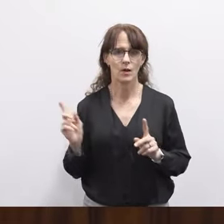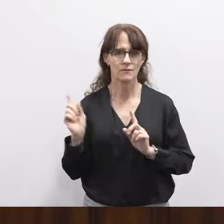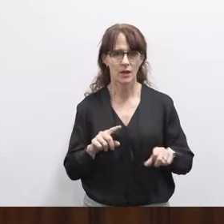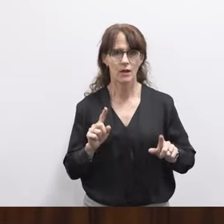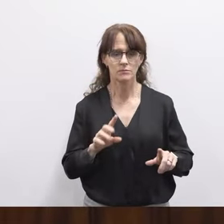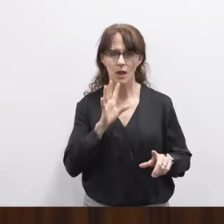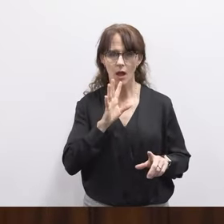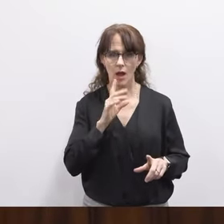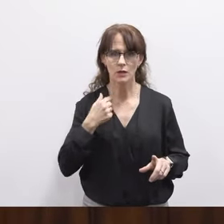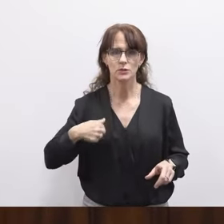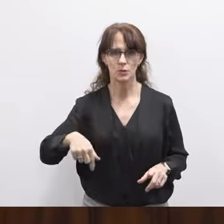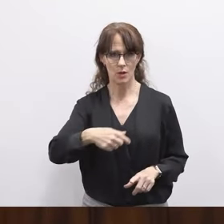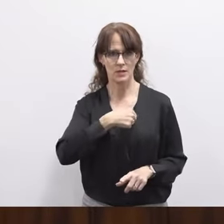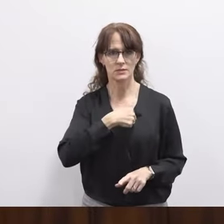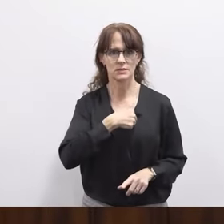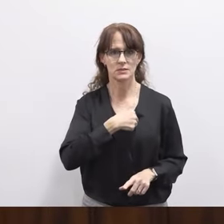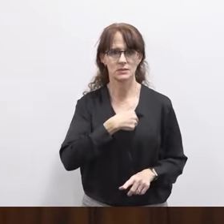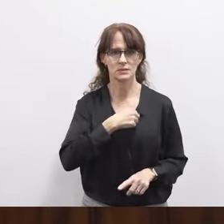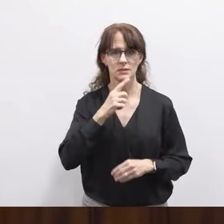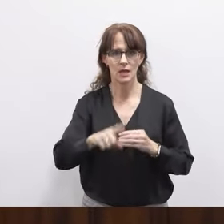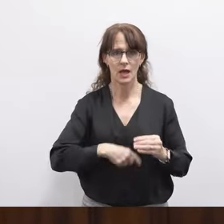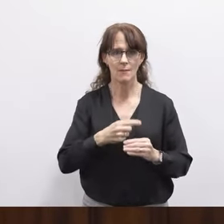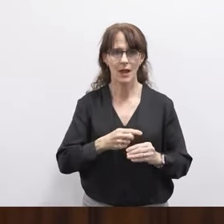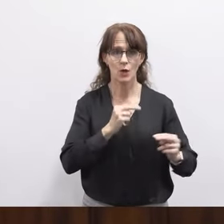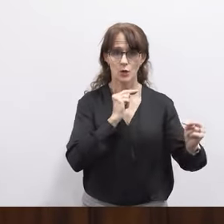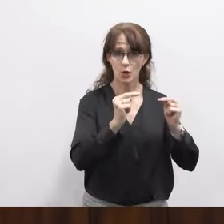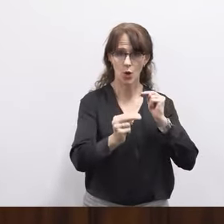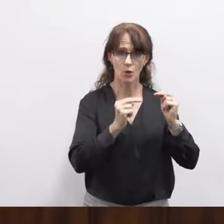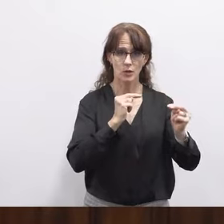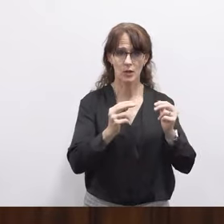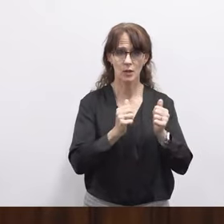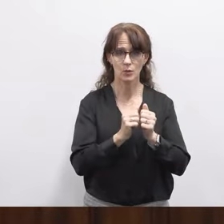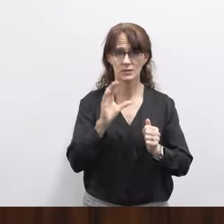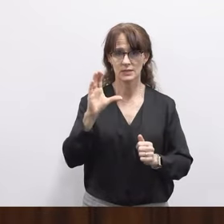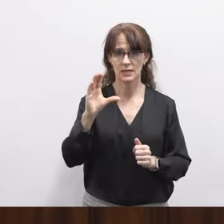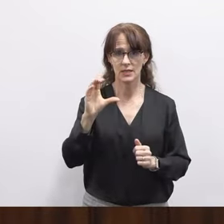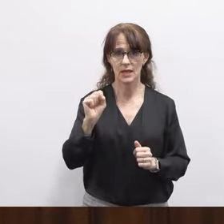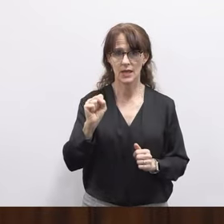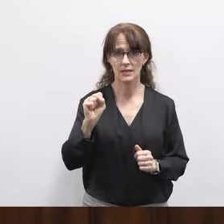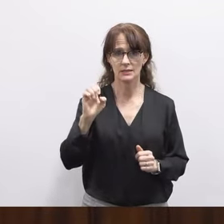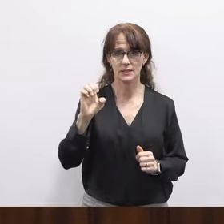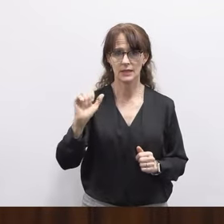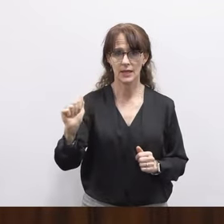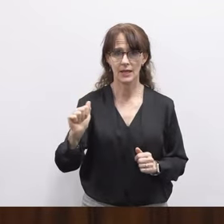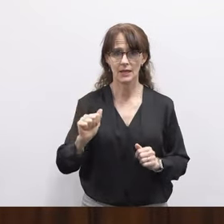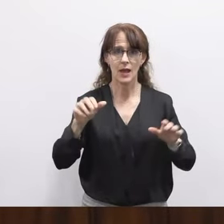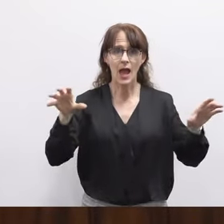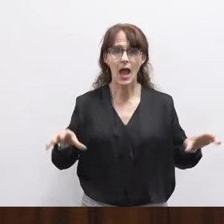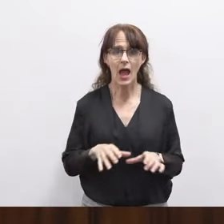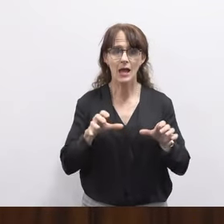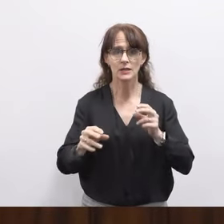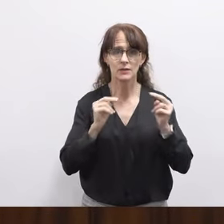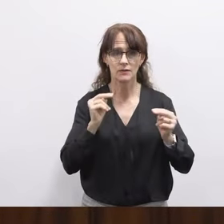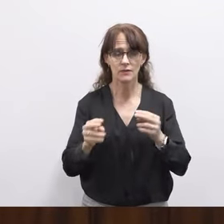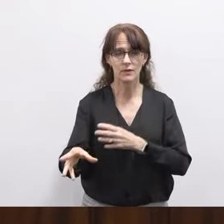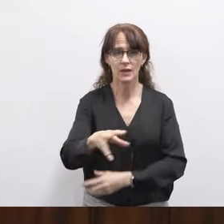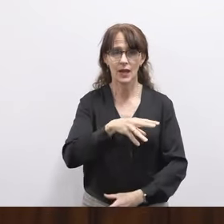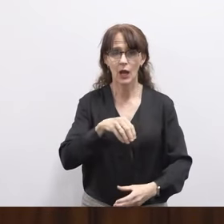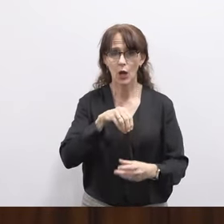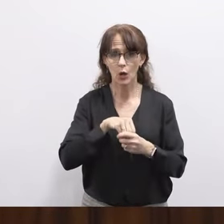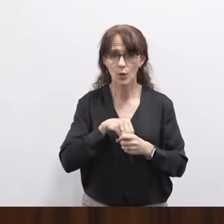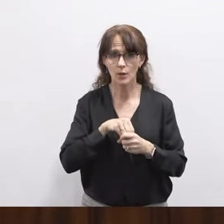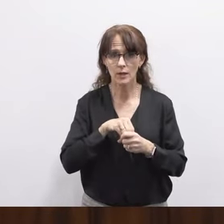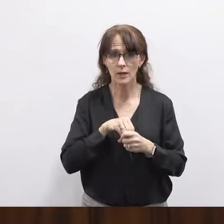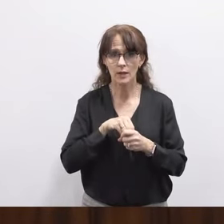spoke to us about our negotiations with CSCA. We are in active negotiations, including